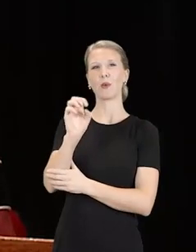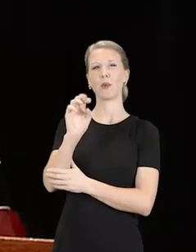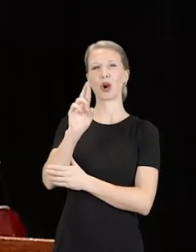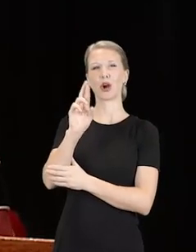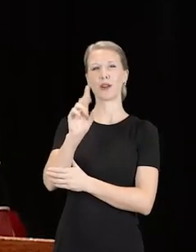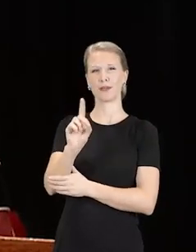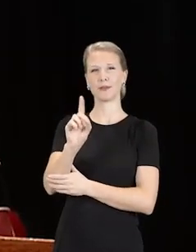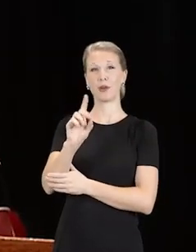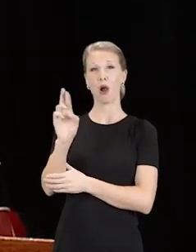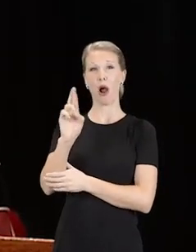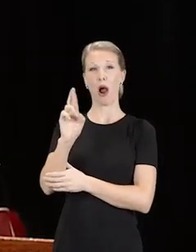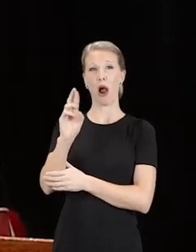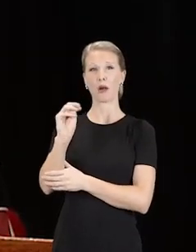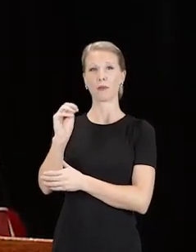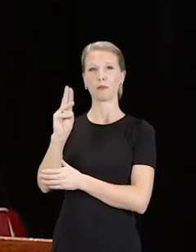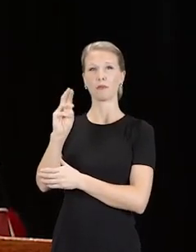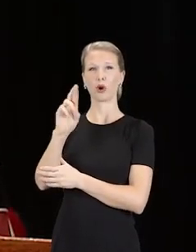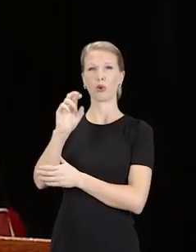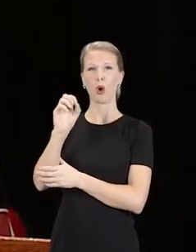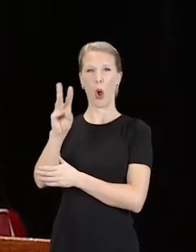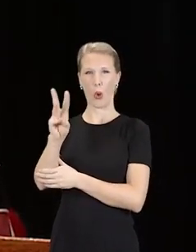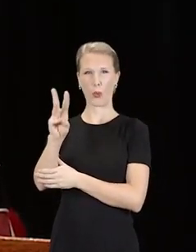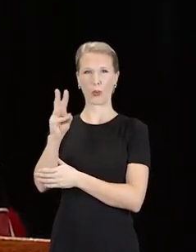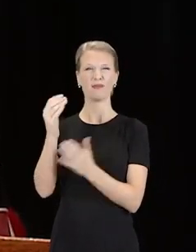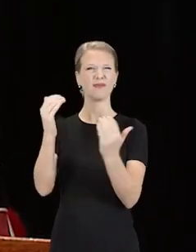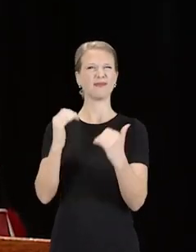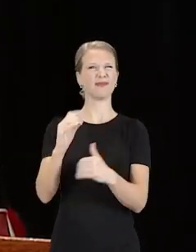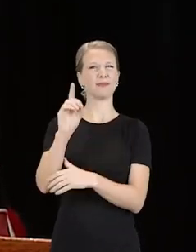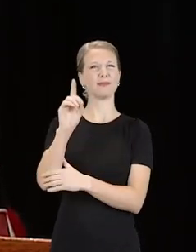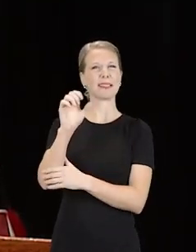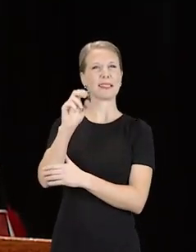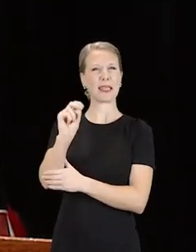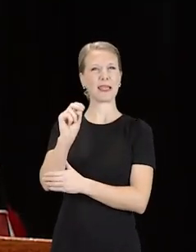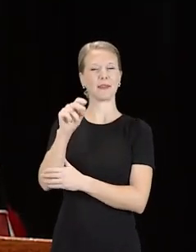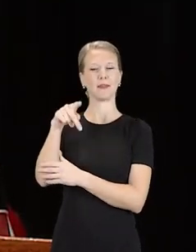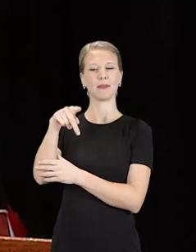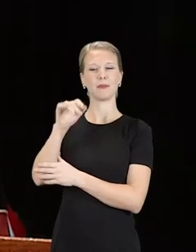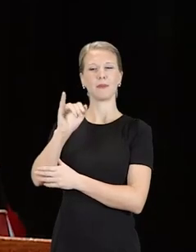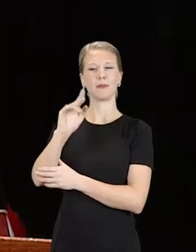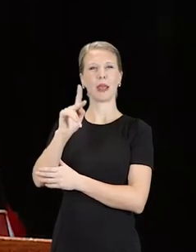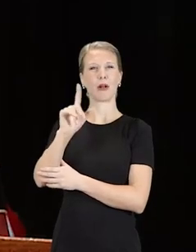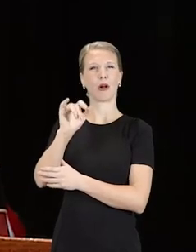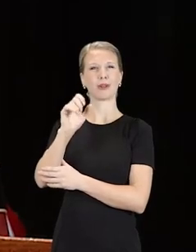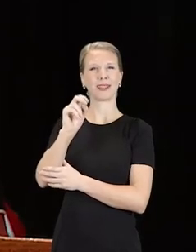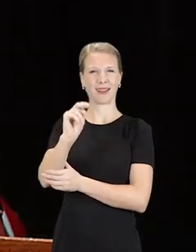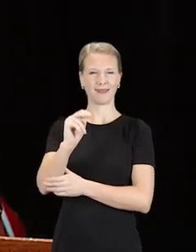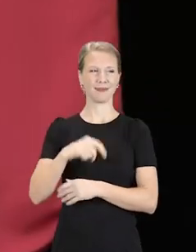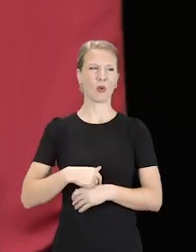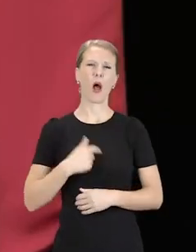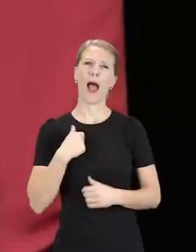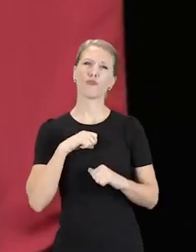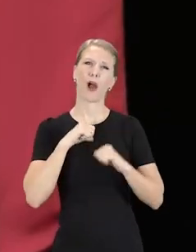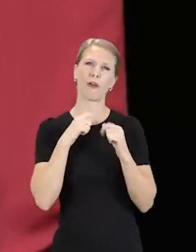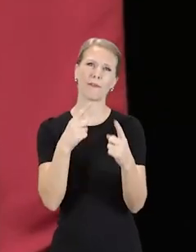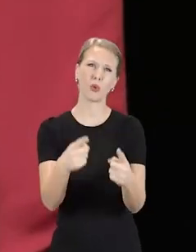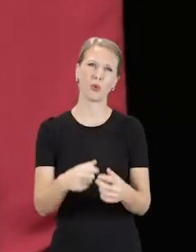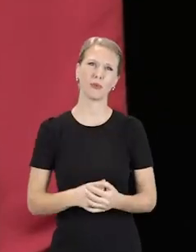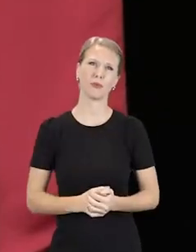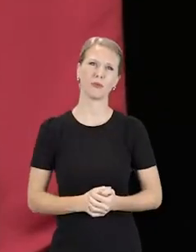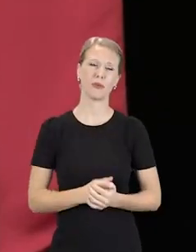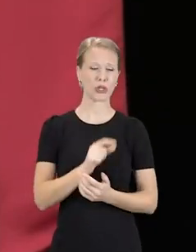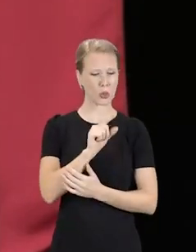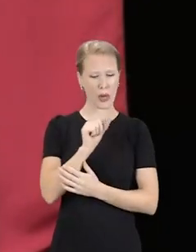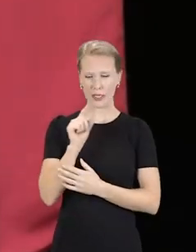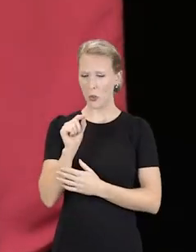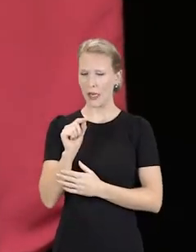The Edward R. Murrow College of Communication, presented by Dean Bruce Pinkleton. I'm proud of you,